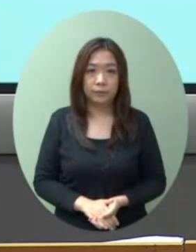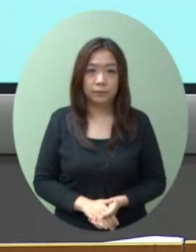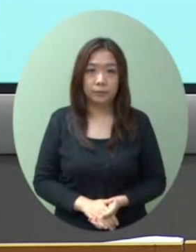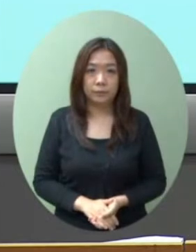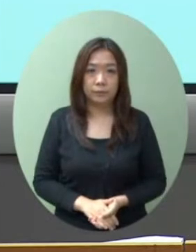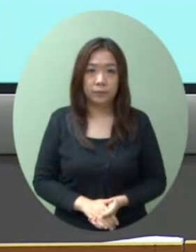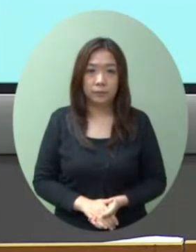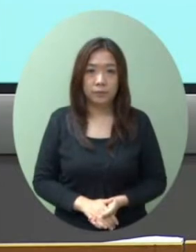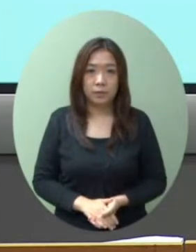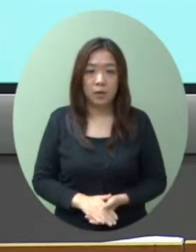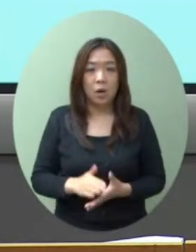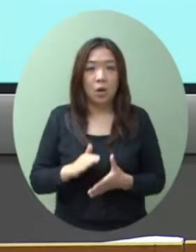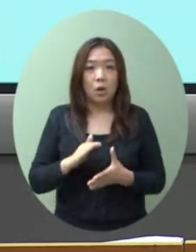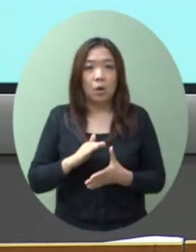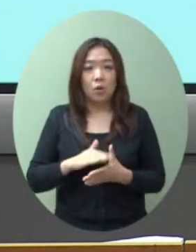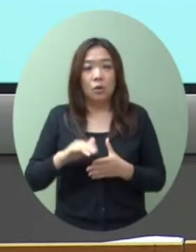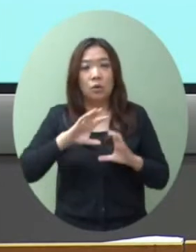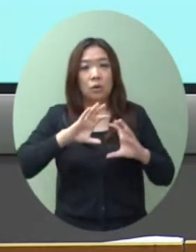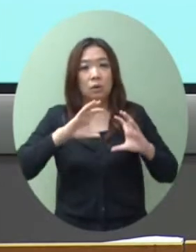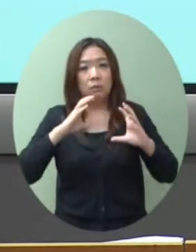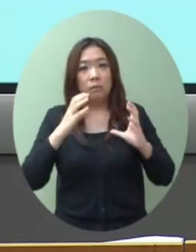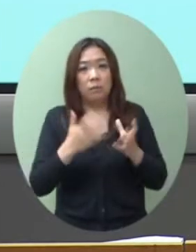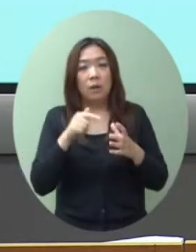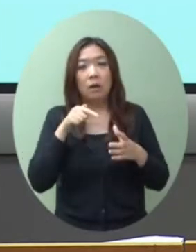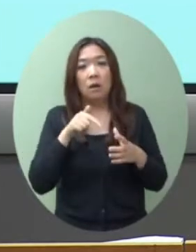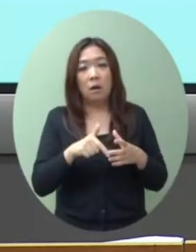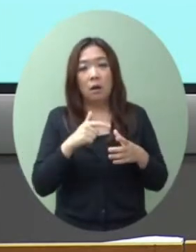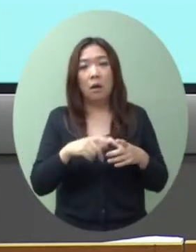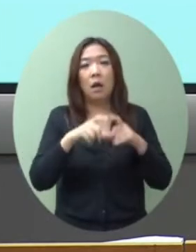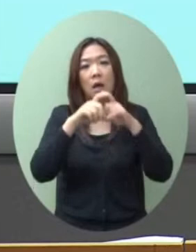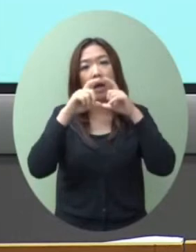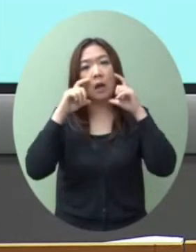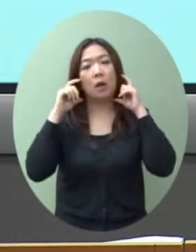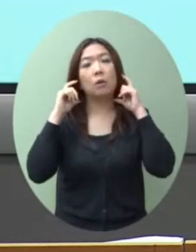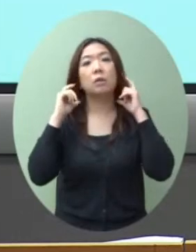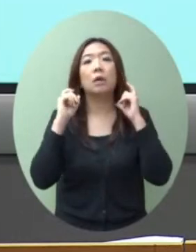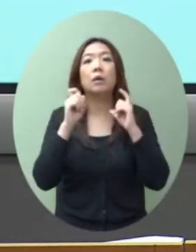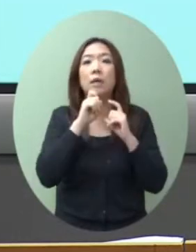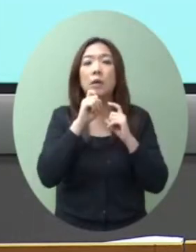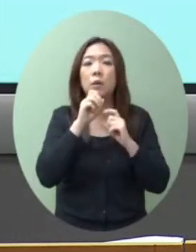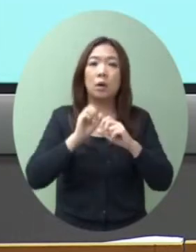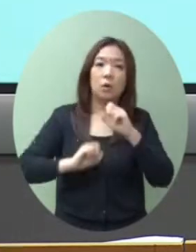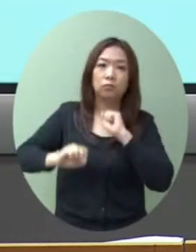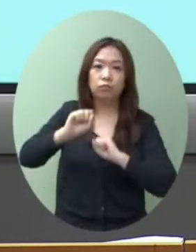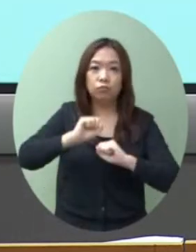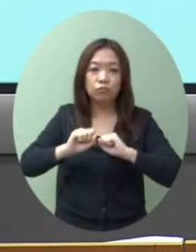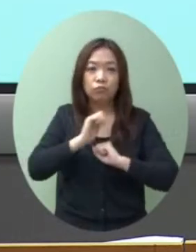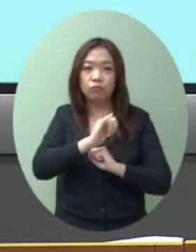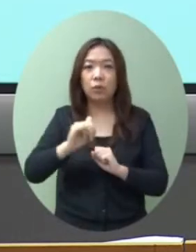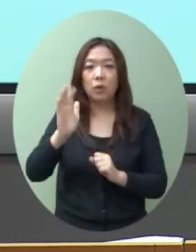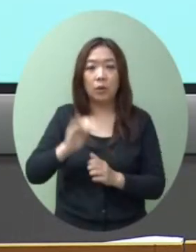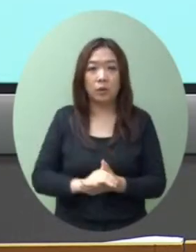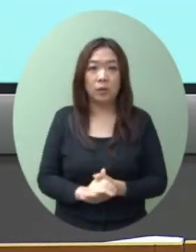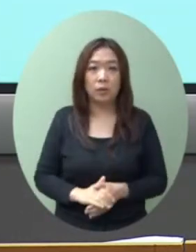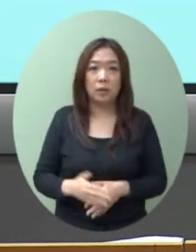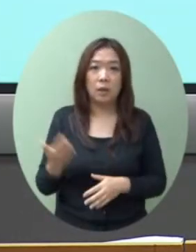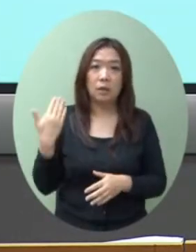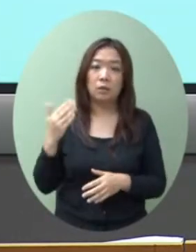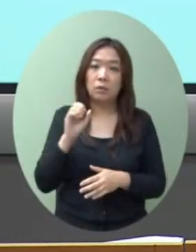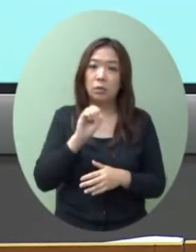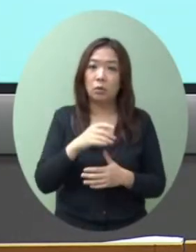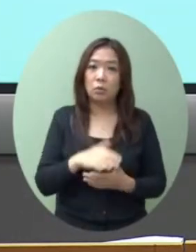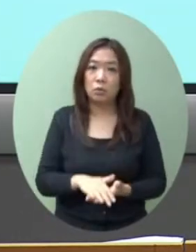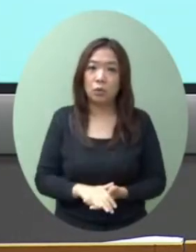a risk that is lower than someone who is staying in a community. So the arrivals